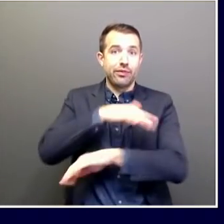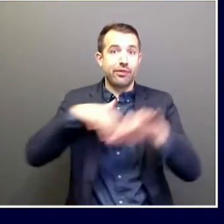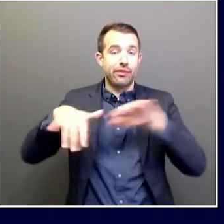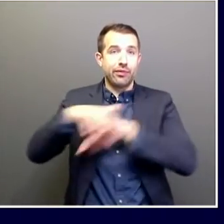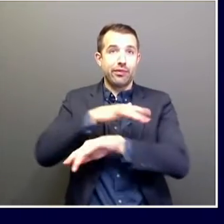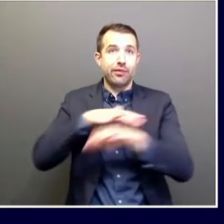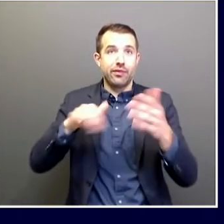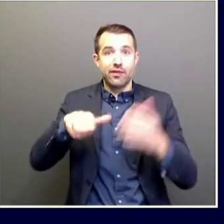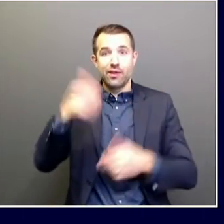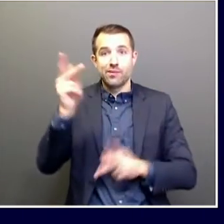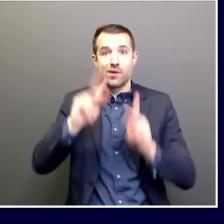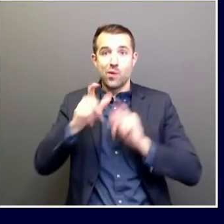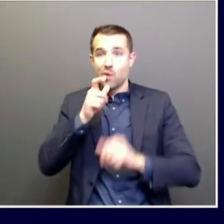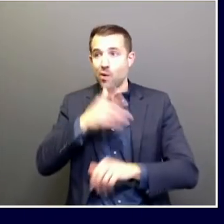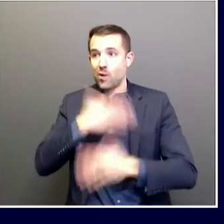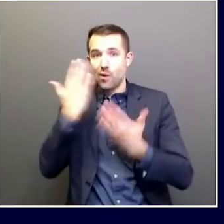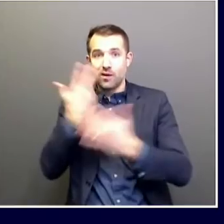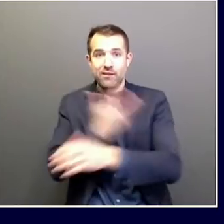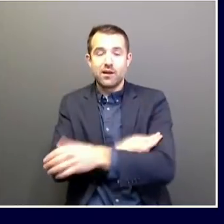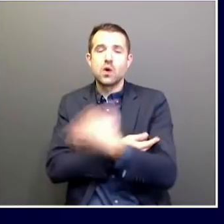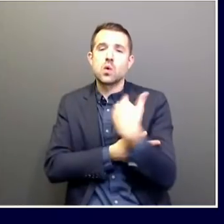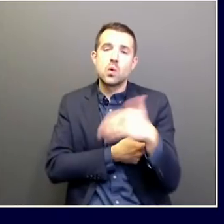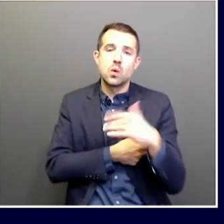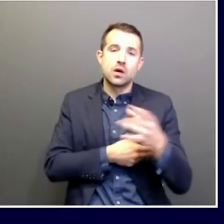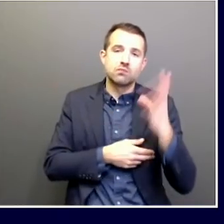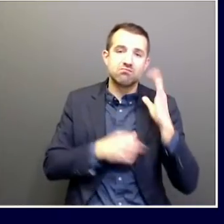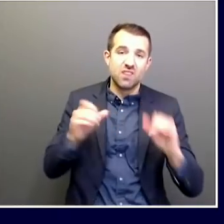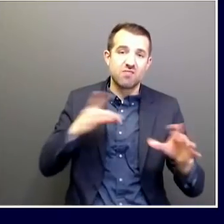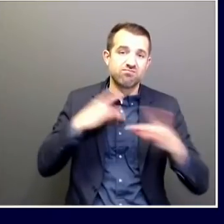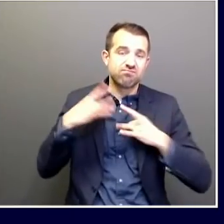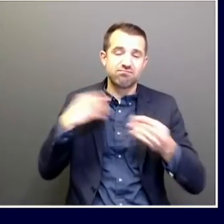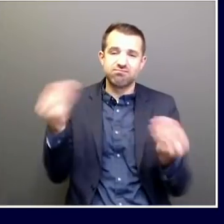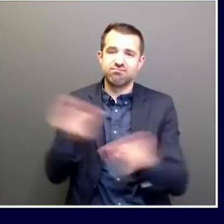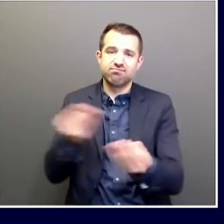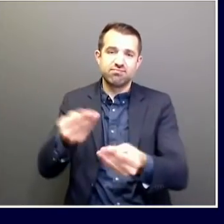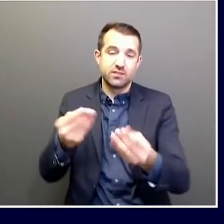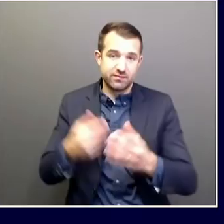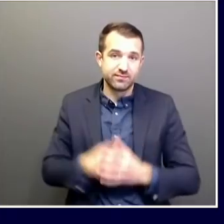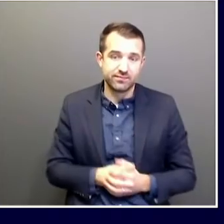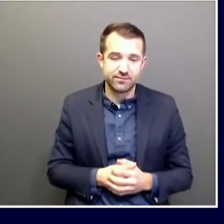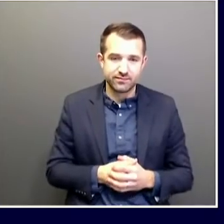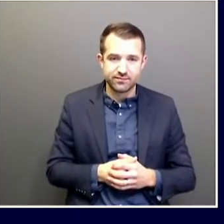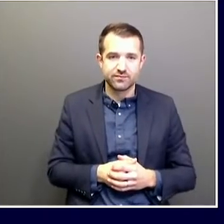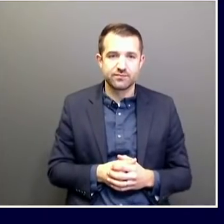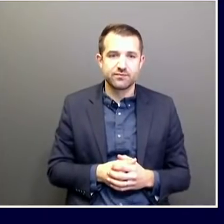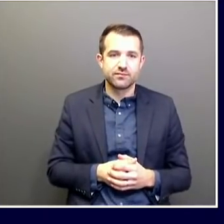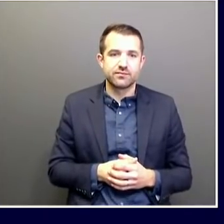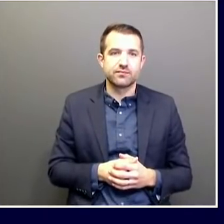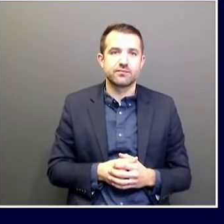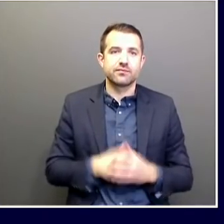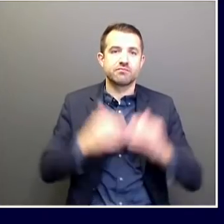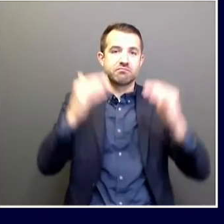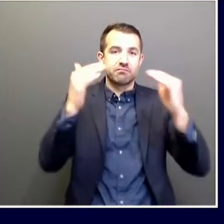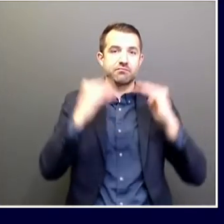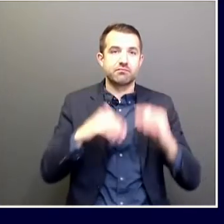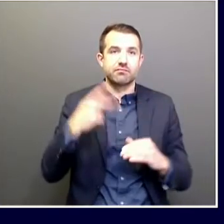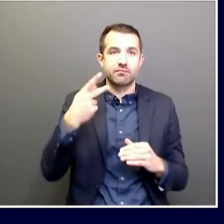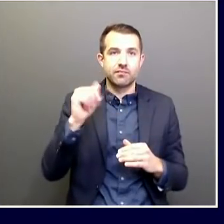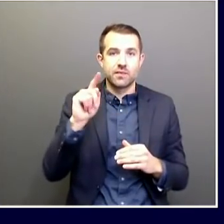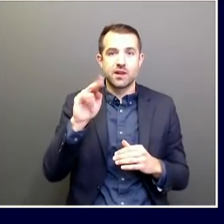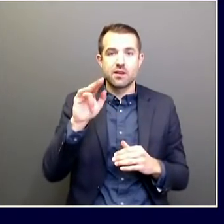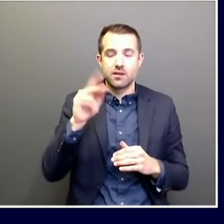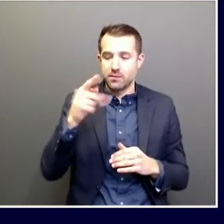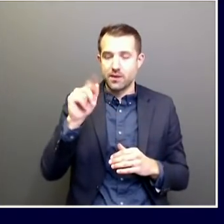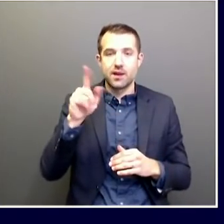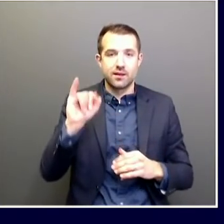has the potential to cause a lot of transmission. Okay, thank you. Yep. Let me go to Patty White next.